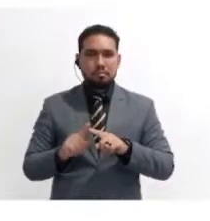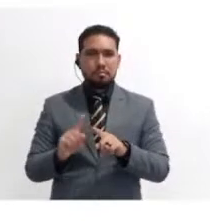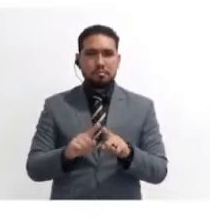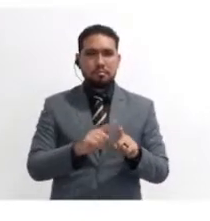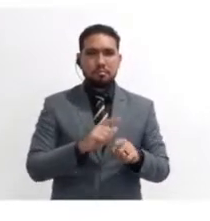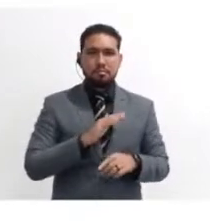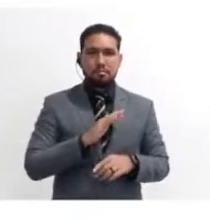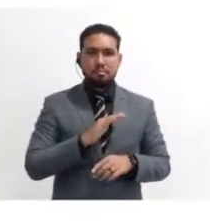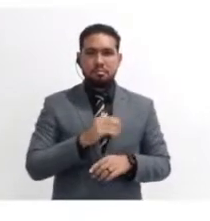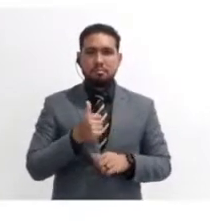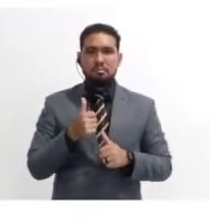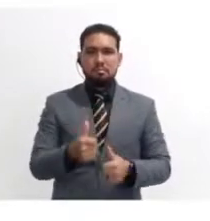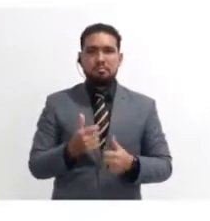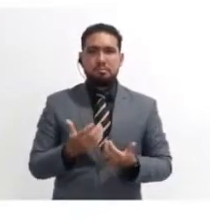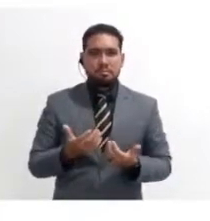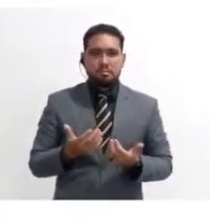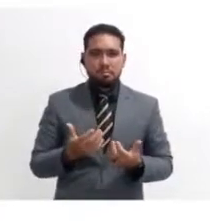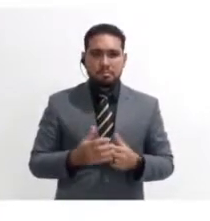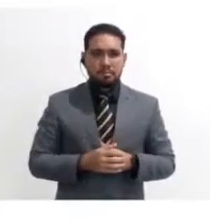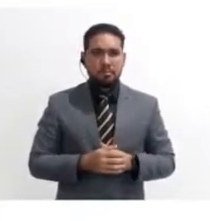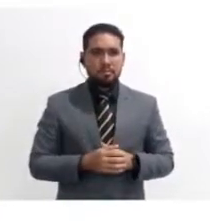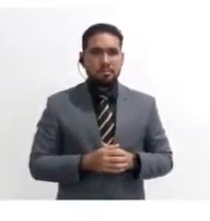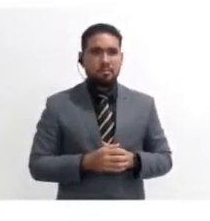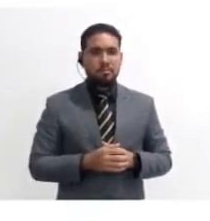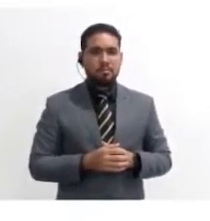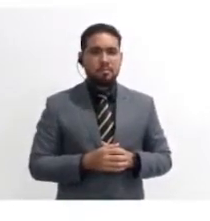for applications like mobile phones.